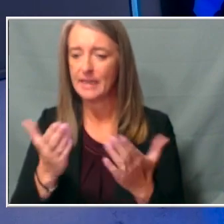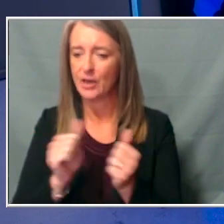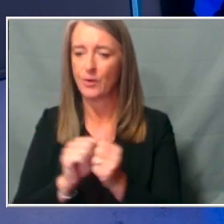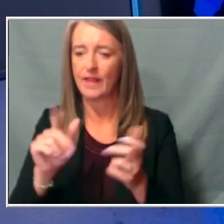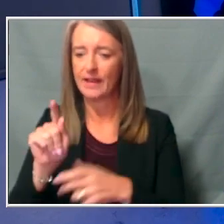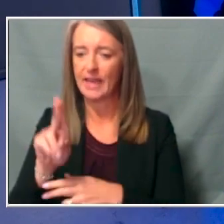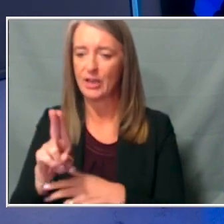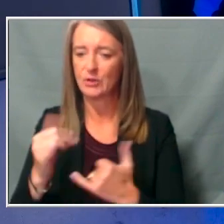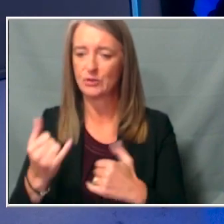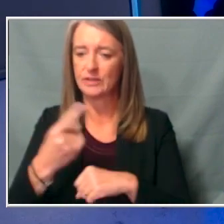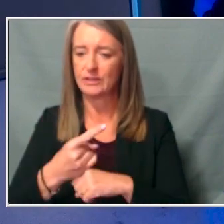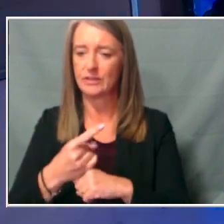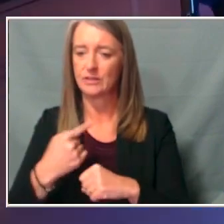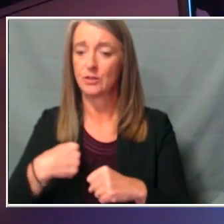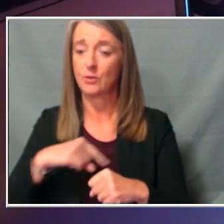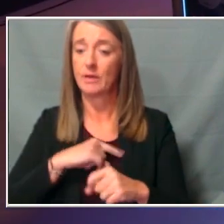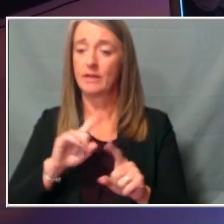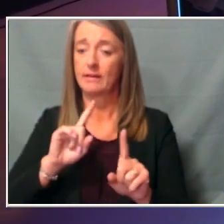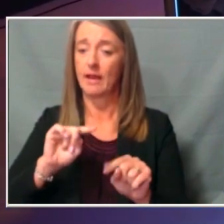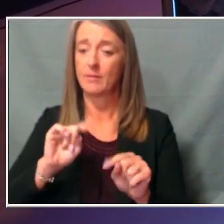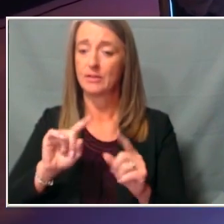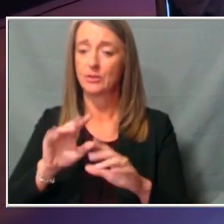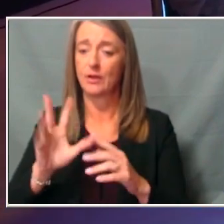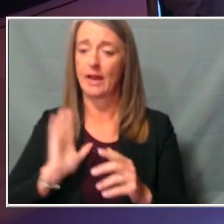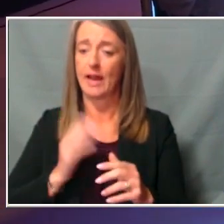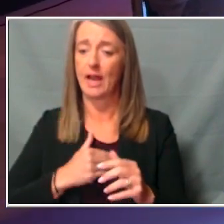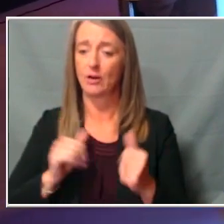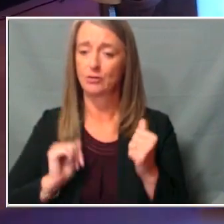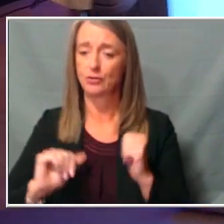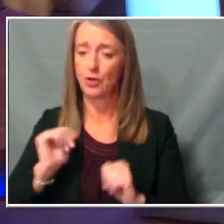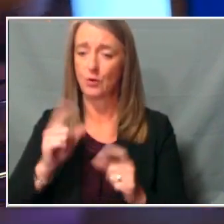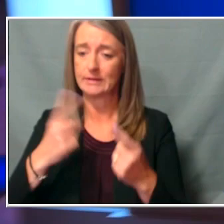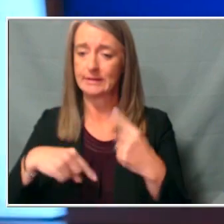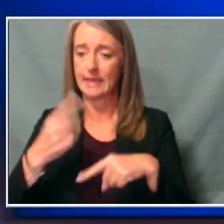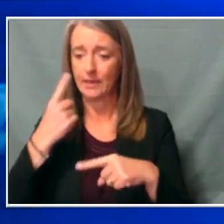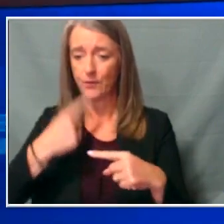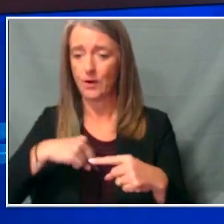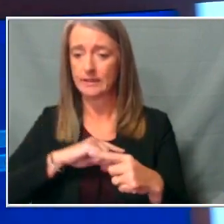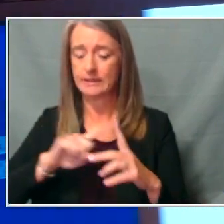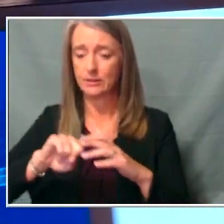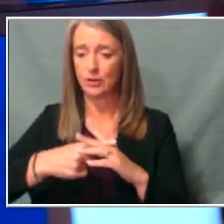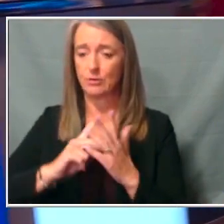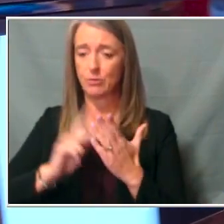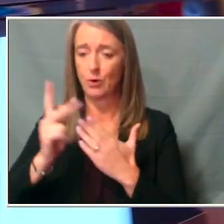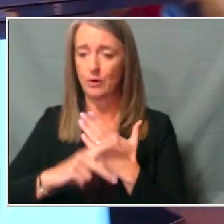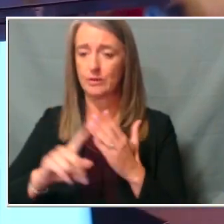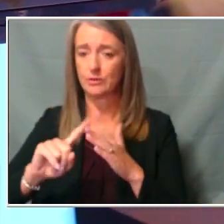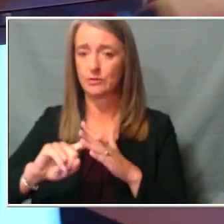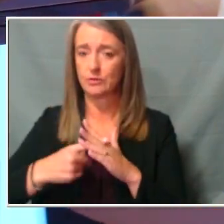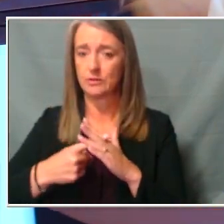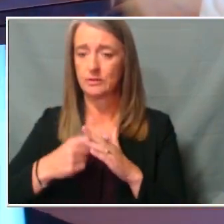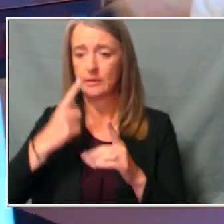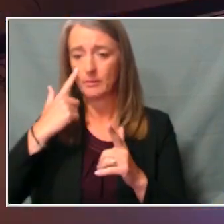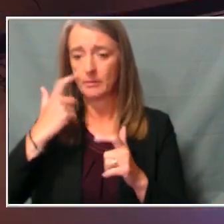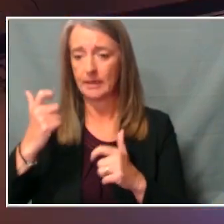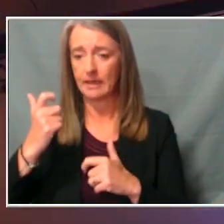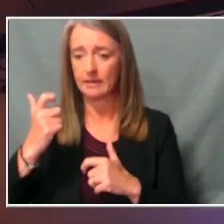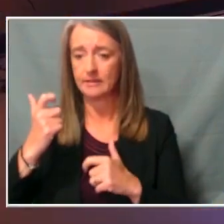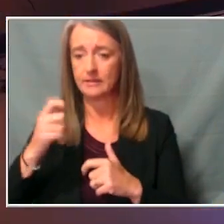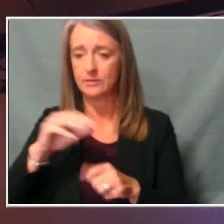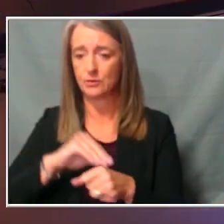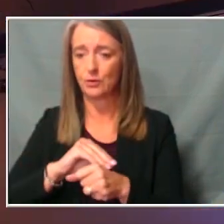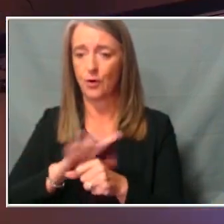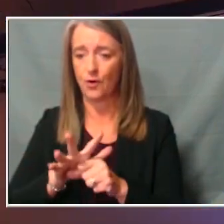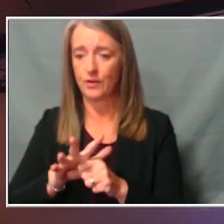you have been with our show and program signing for us since this program began. It started, of course, because of COVID. We